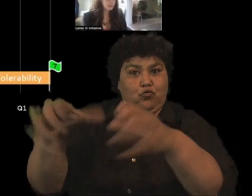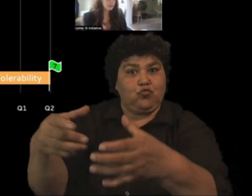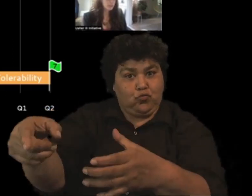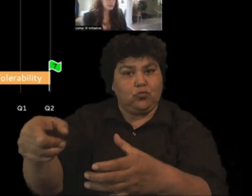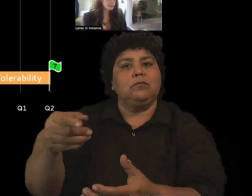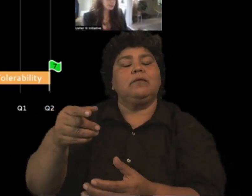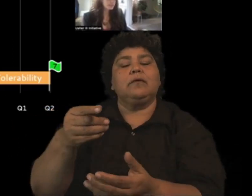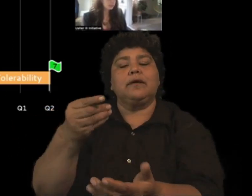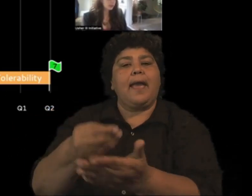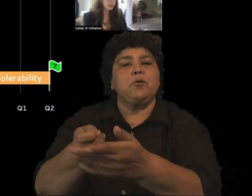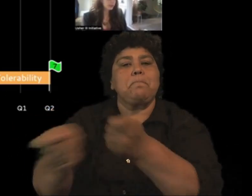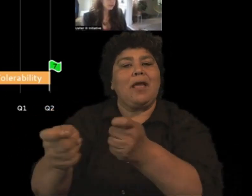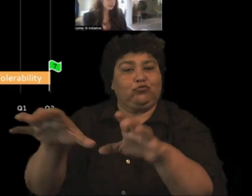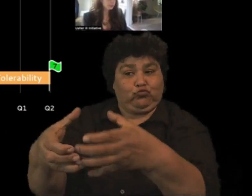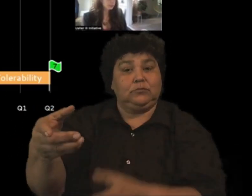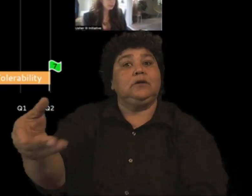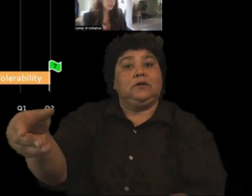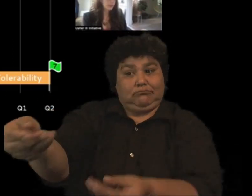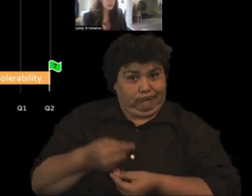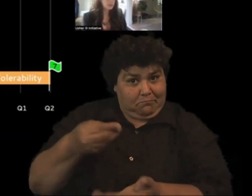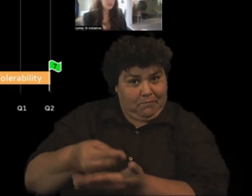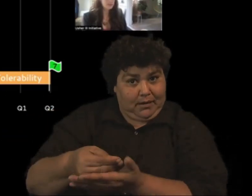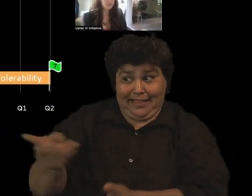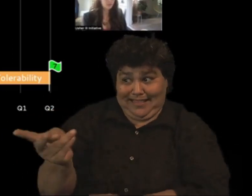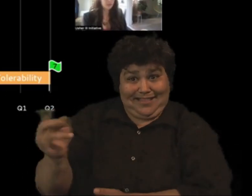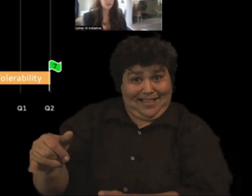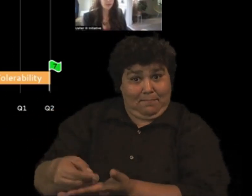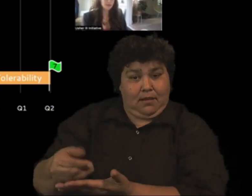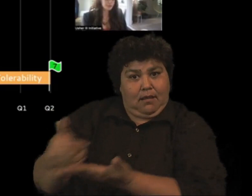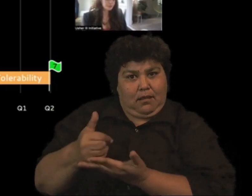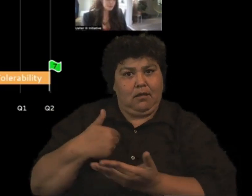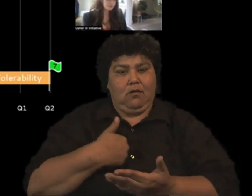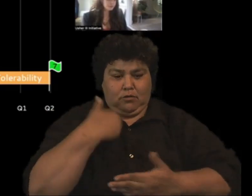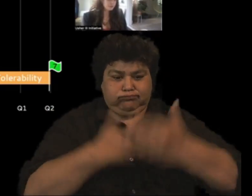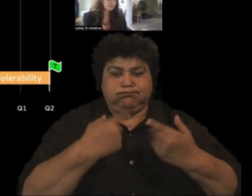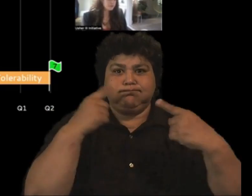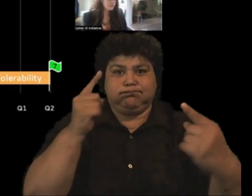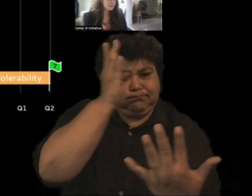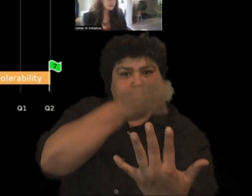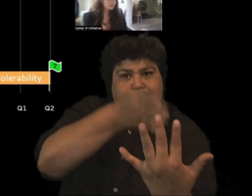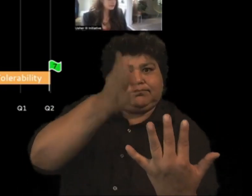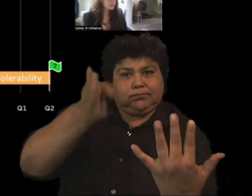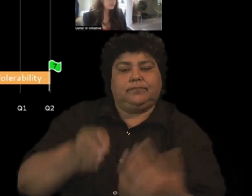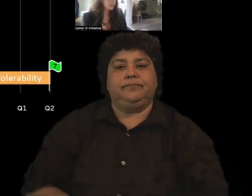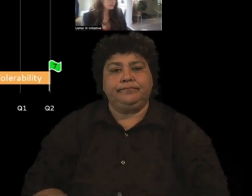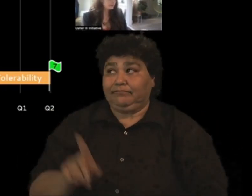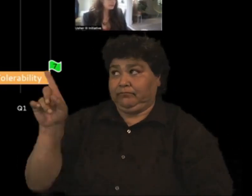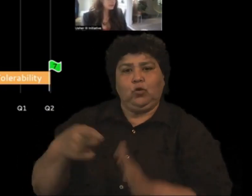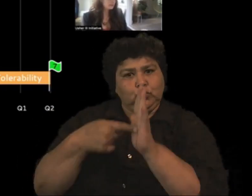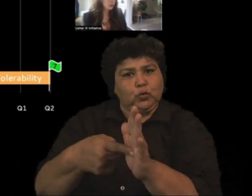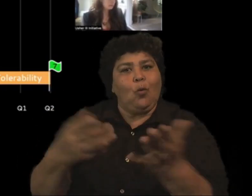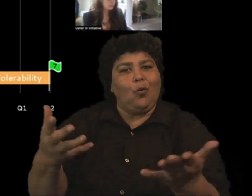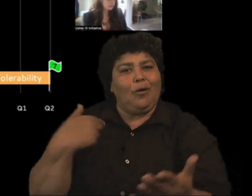that enabled us to accelerate our development program and achieve several critical milestones. This slide illustrates the milestones